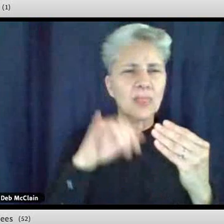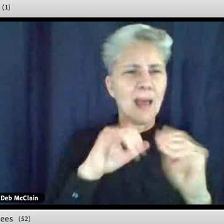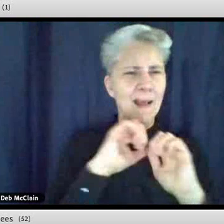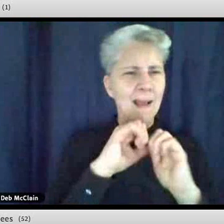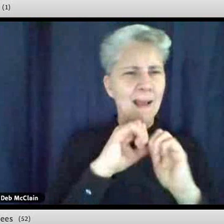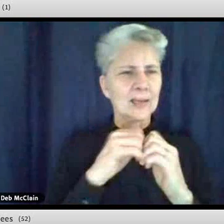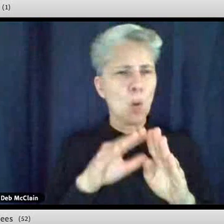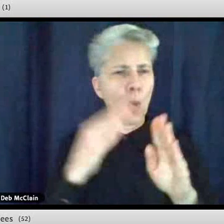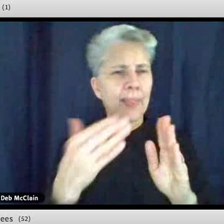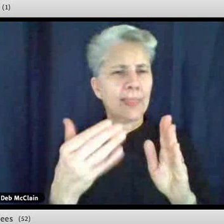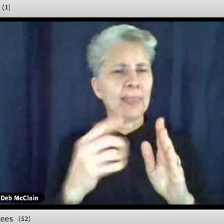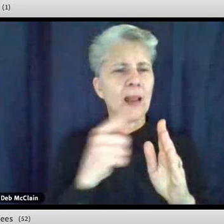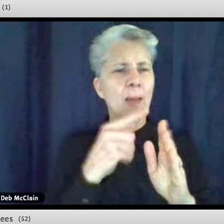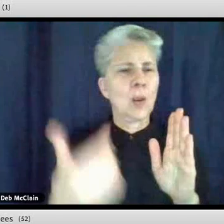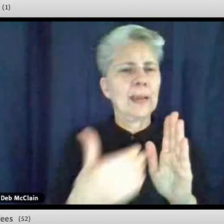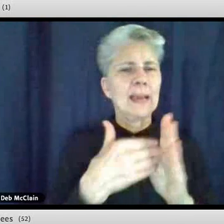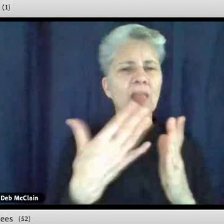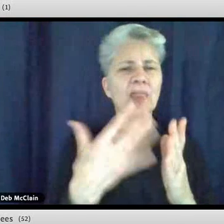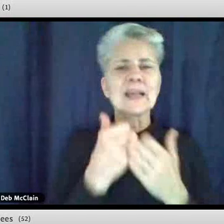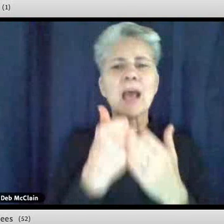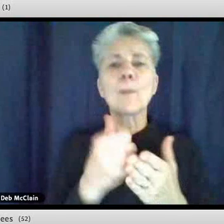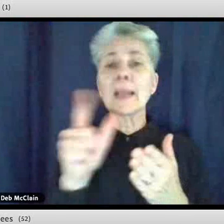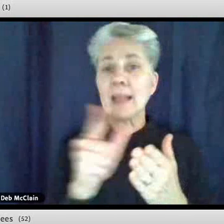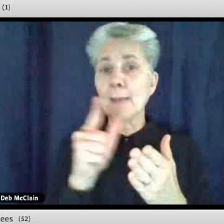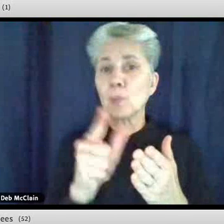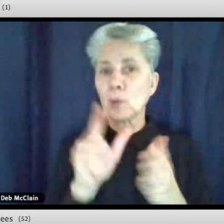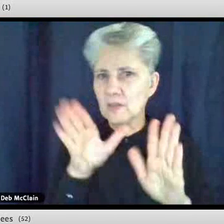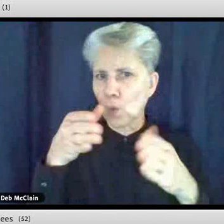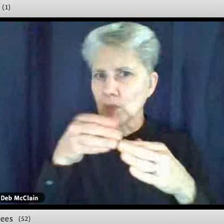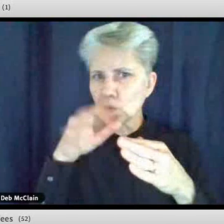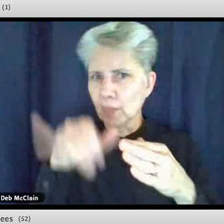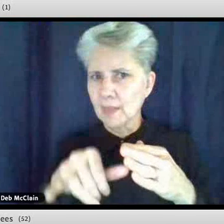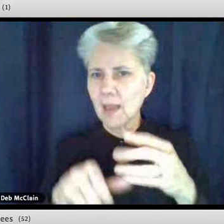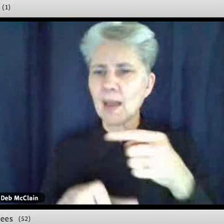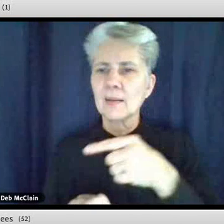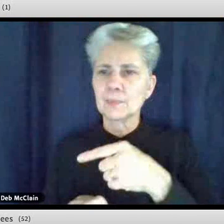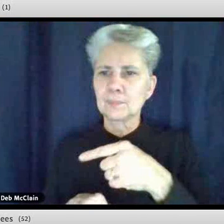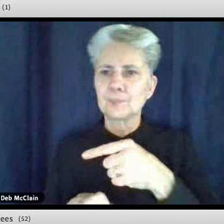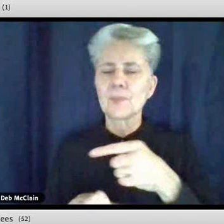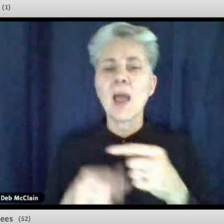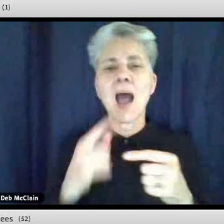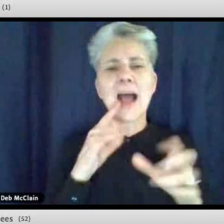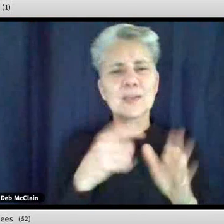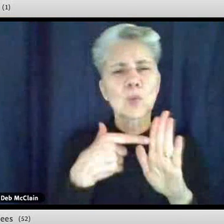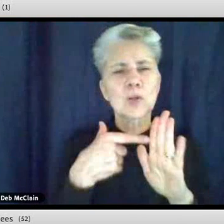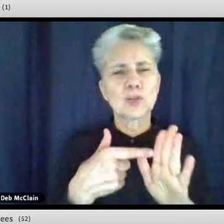So think about that. How can you reopen your library? So again, things helping libraries.